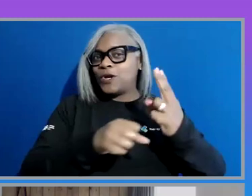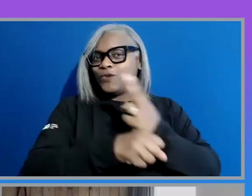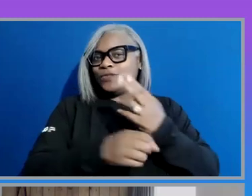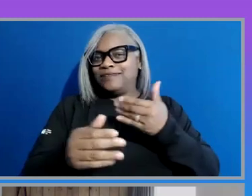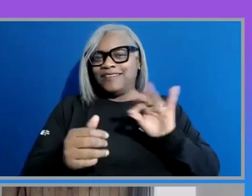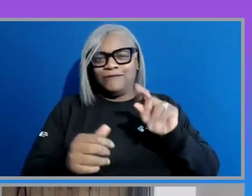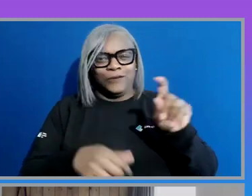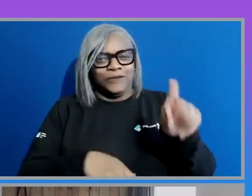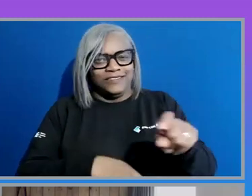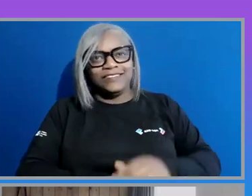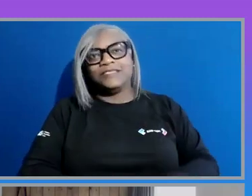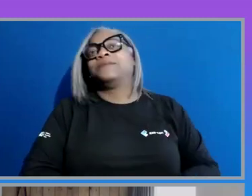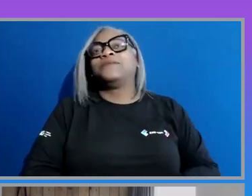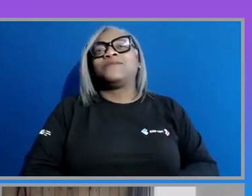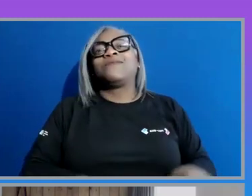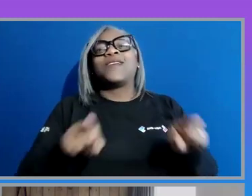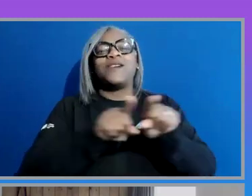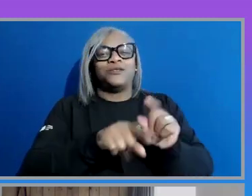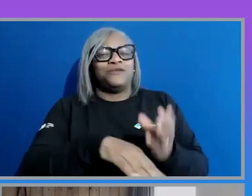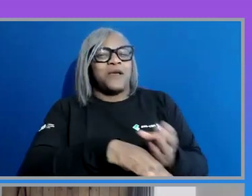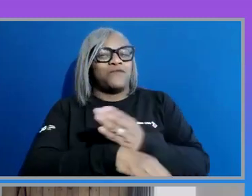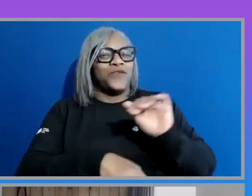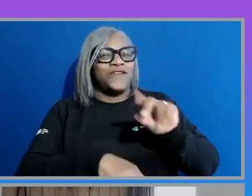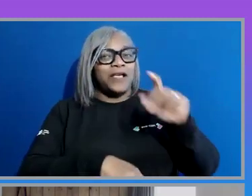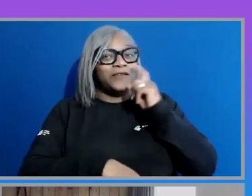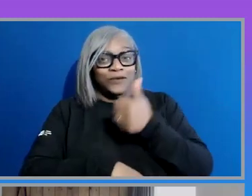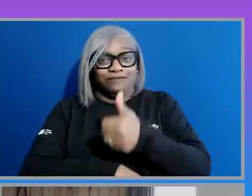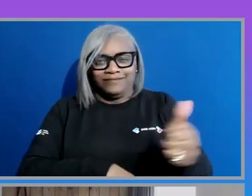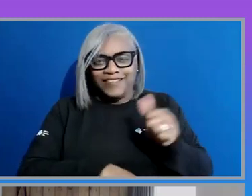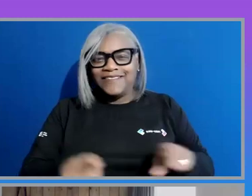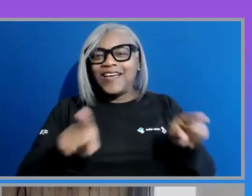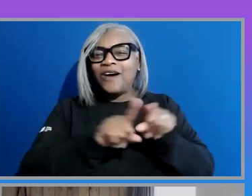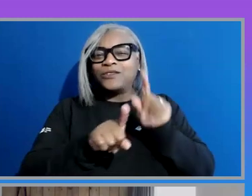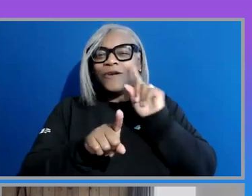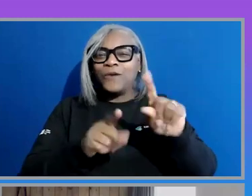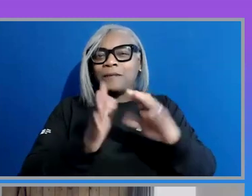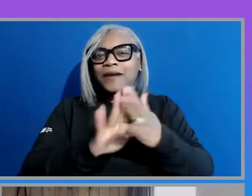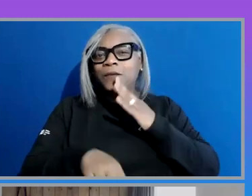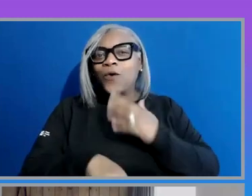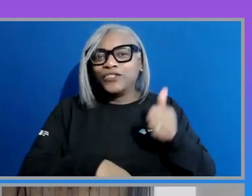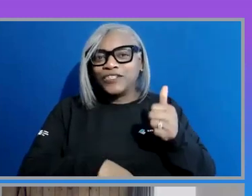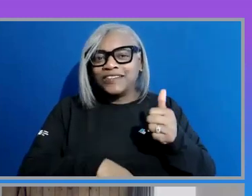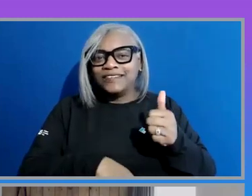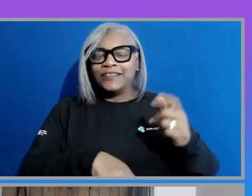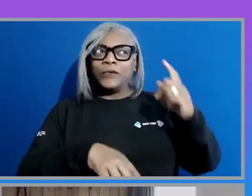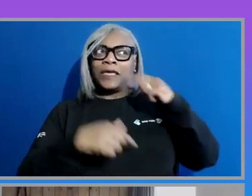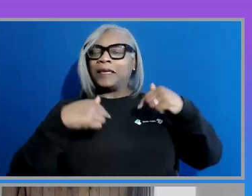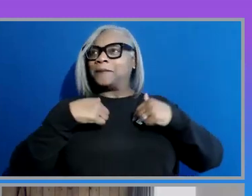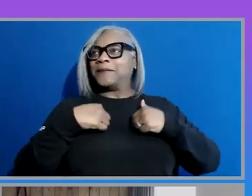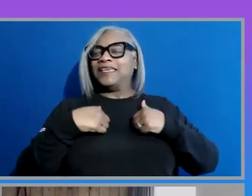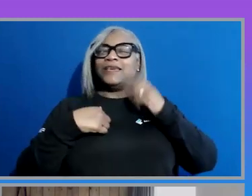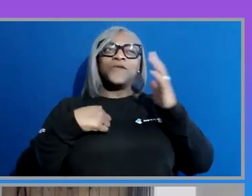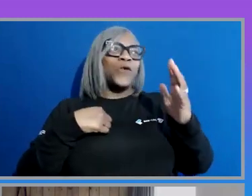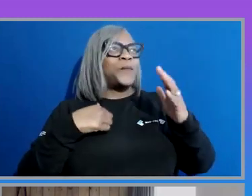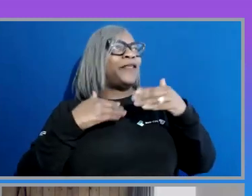You'll improve your apps a little bit for accessibility and for your future self. And you might be saying, Mel, I won't be around to use these apps in the future,